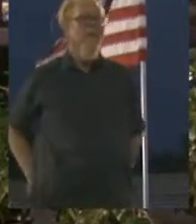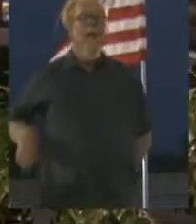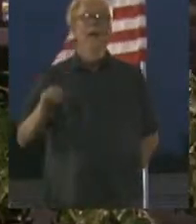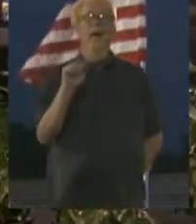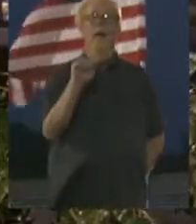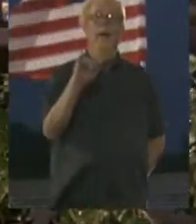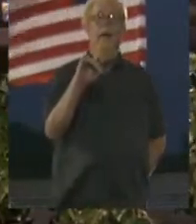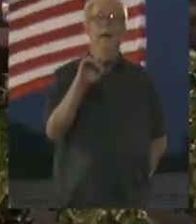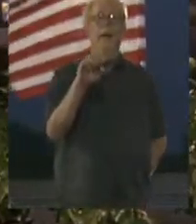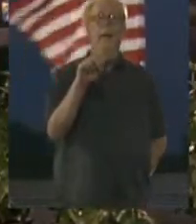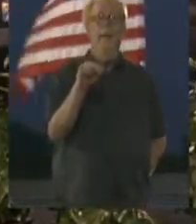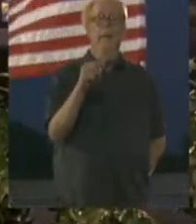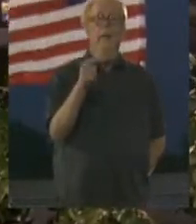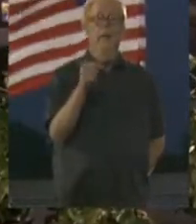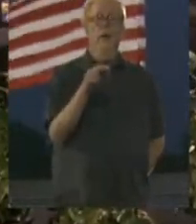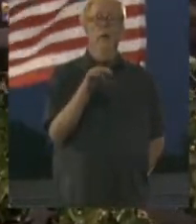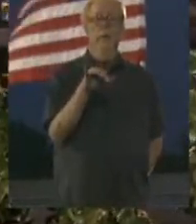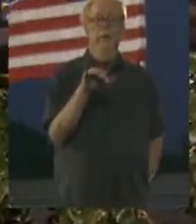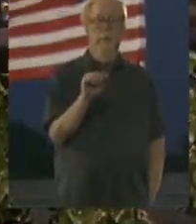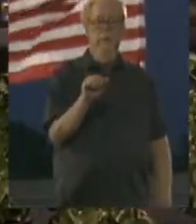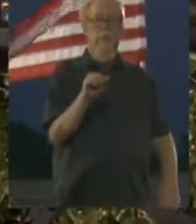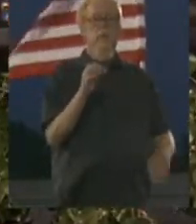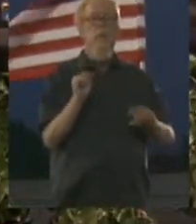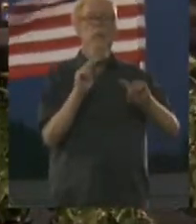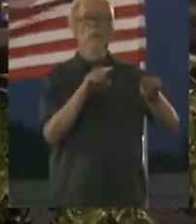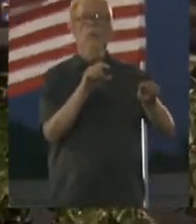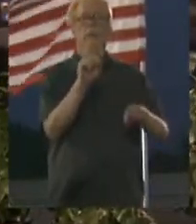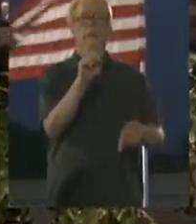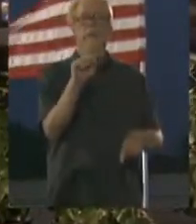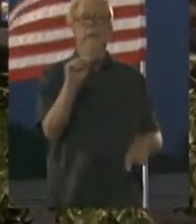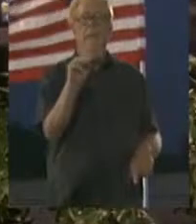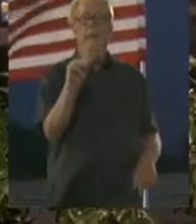Drew Garcia will be attending St. Mary's University.